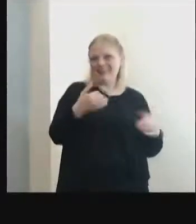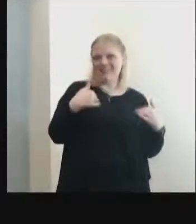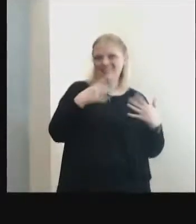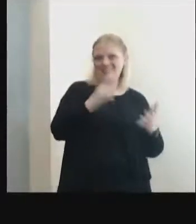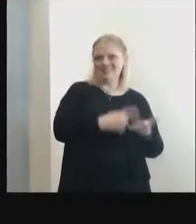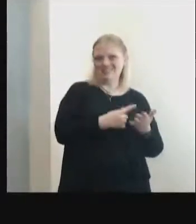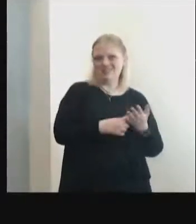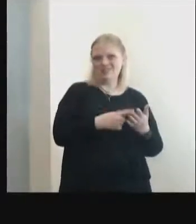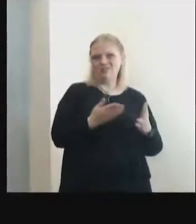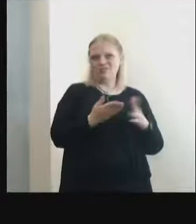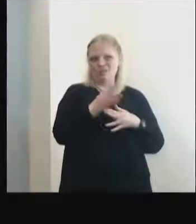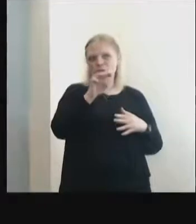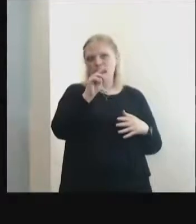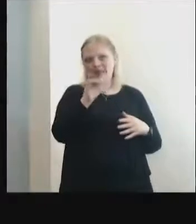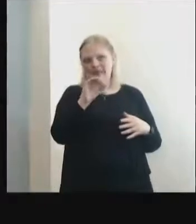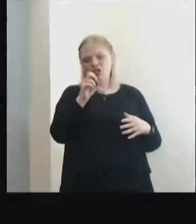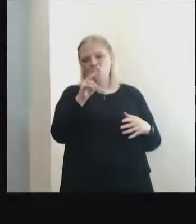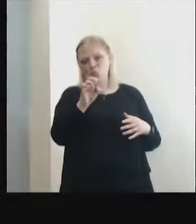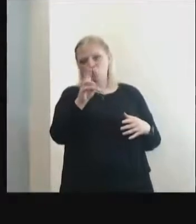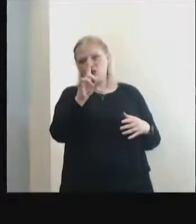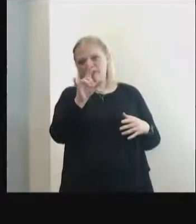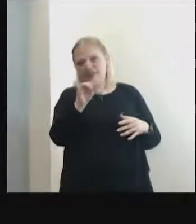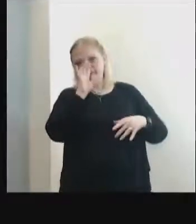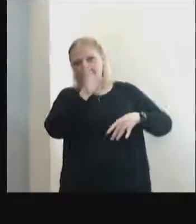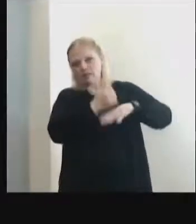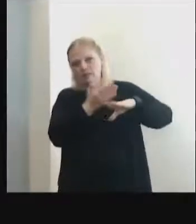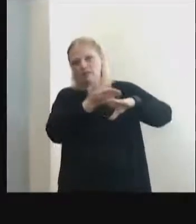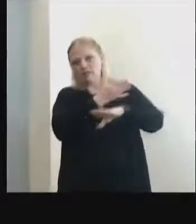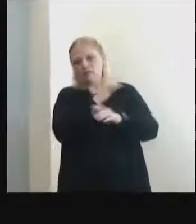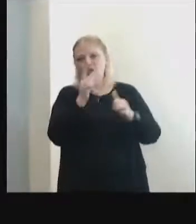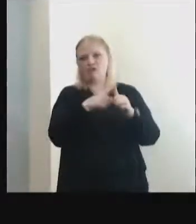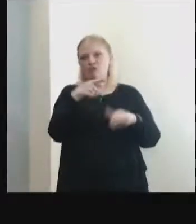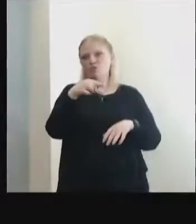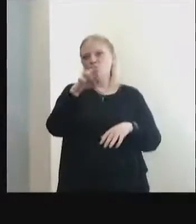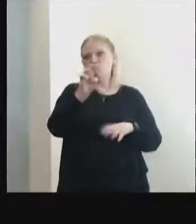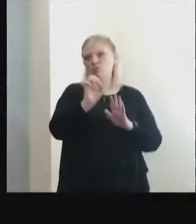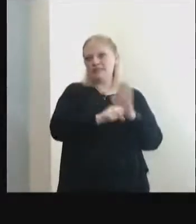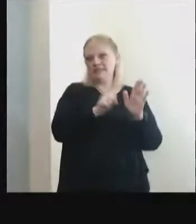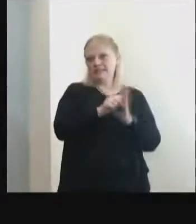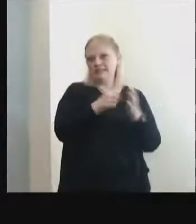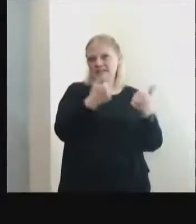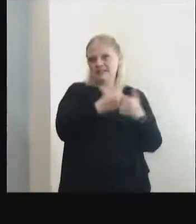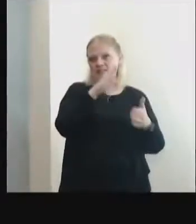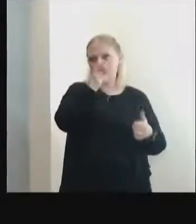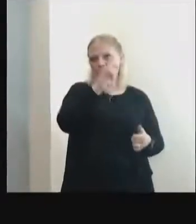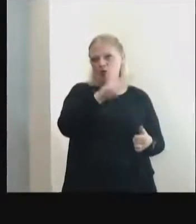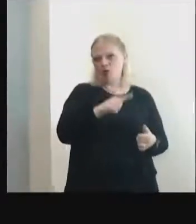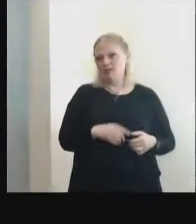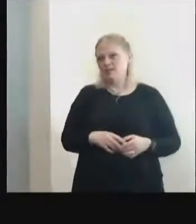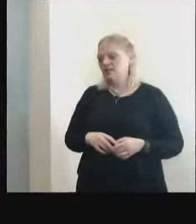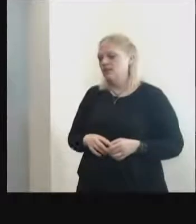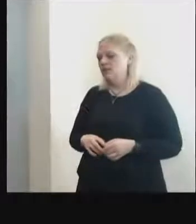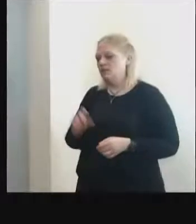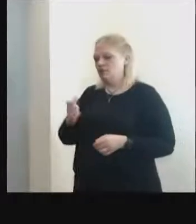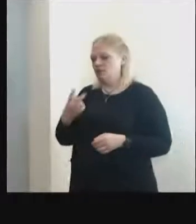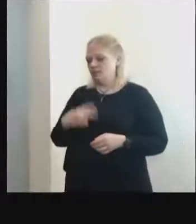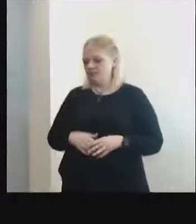discussions through May, June, and July and have it all set in place before the first preseason game in August. Kelly, Channel 2.